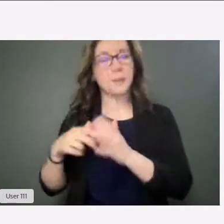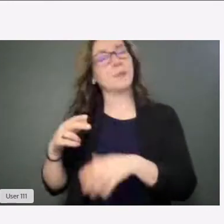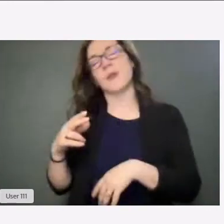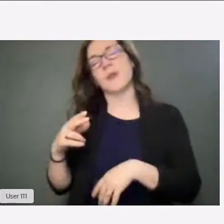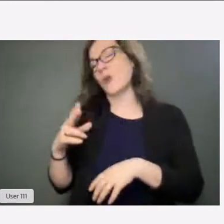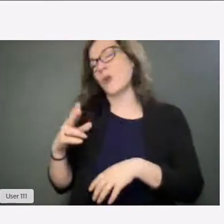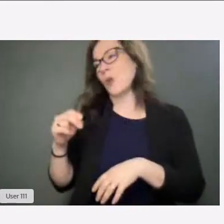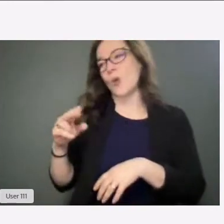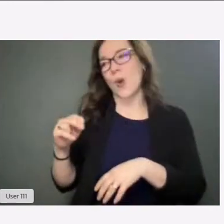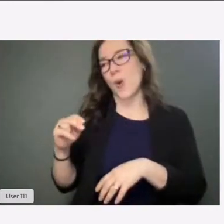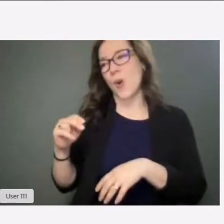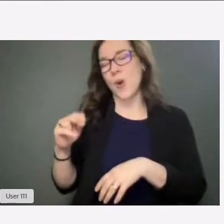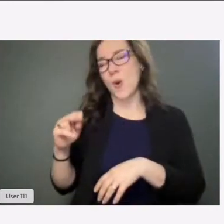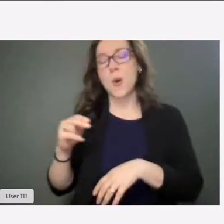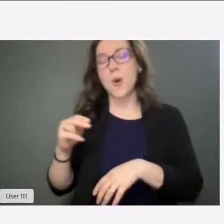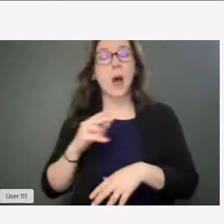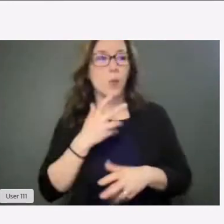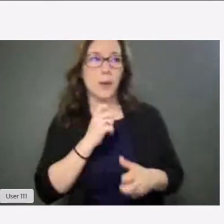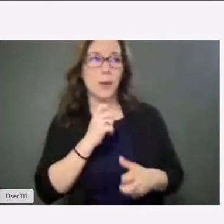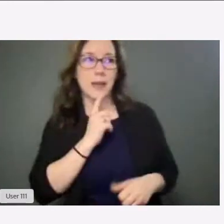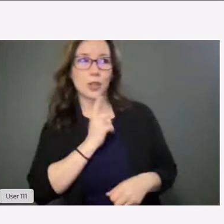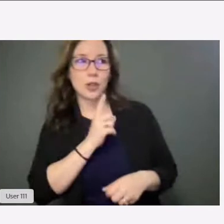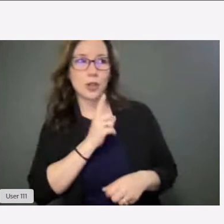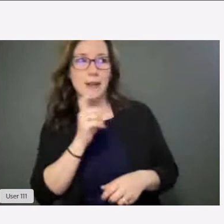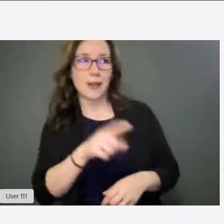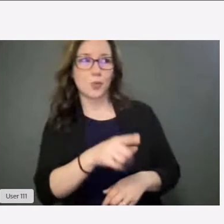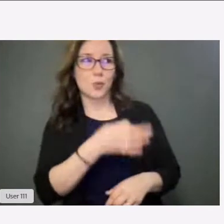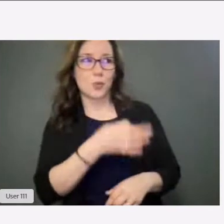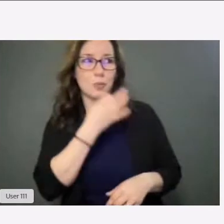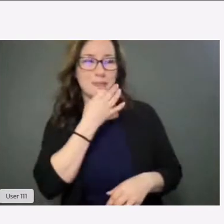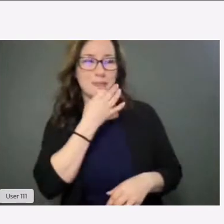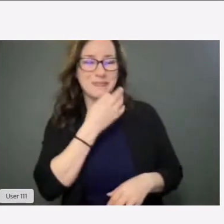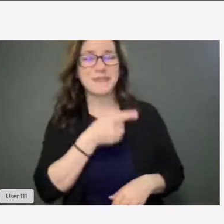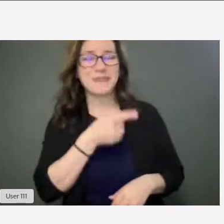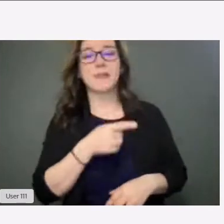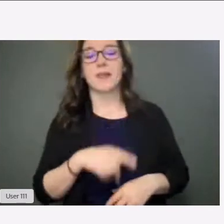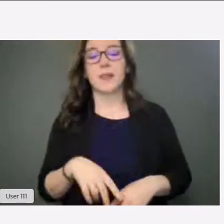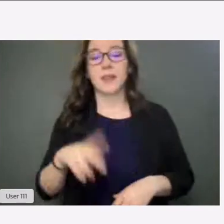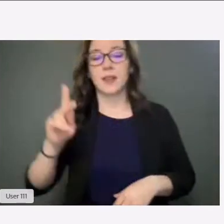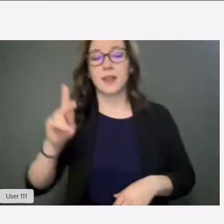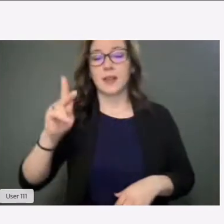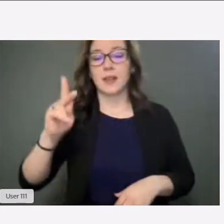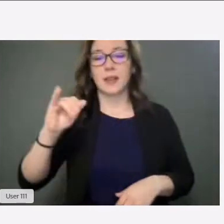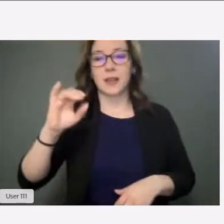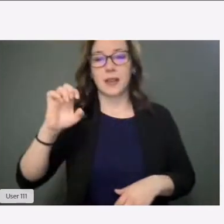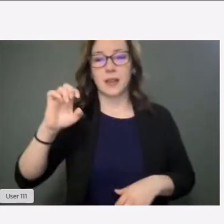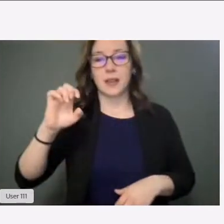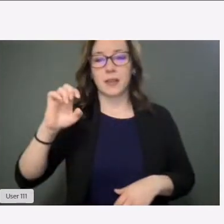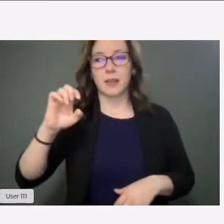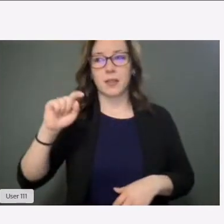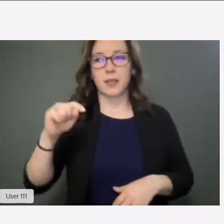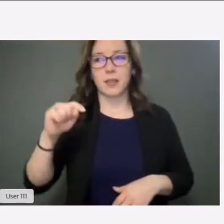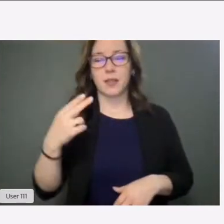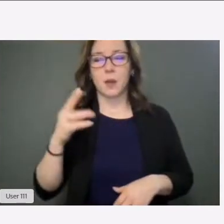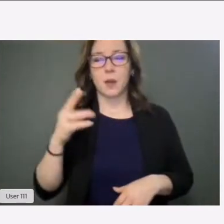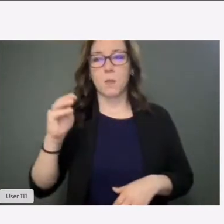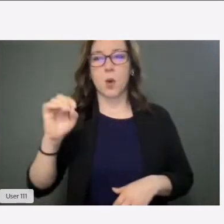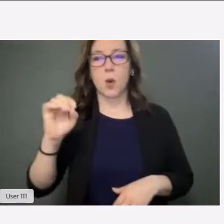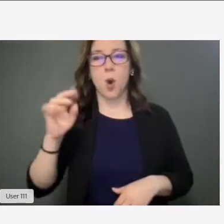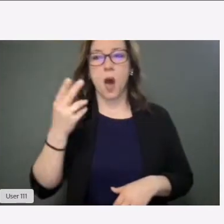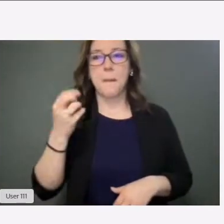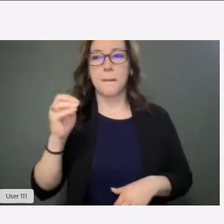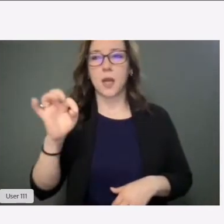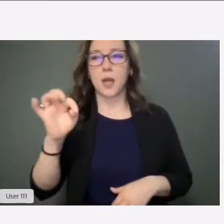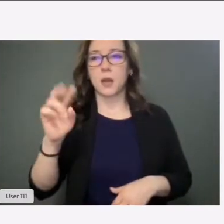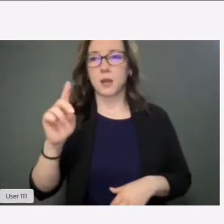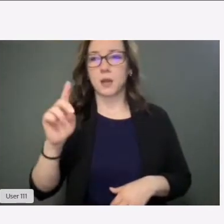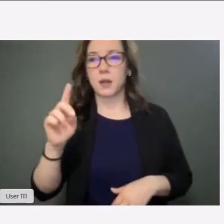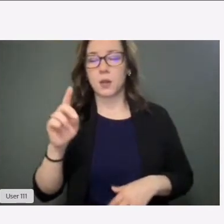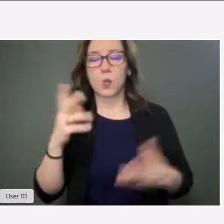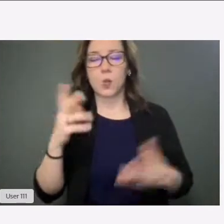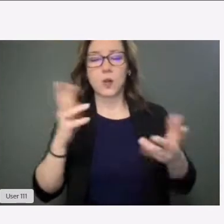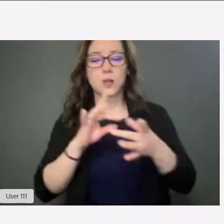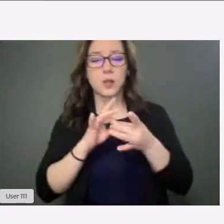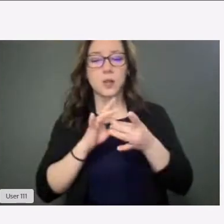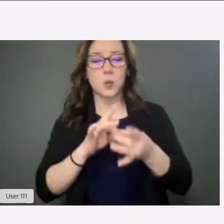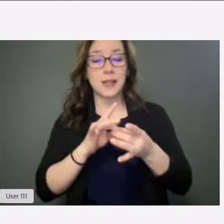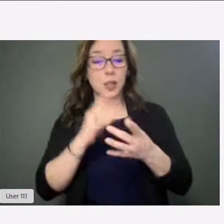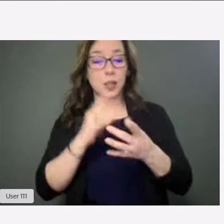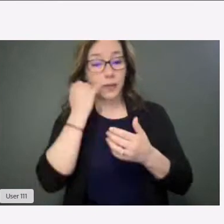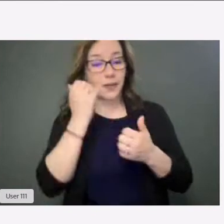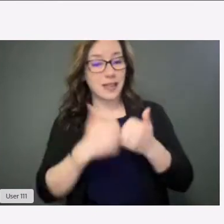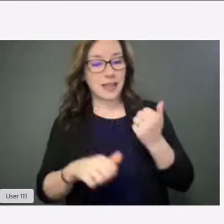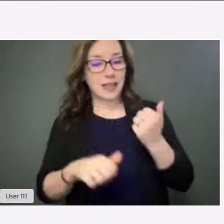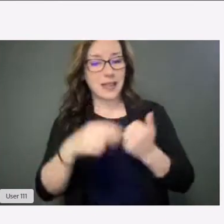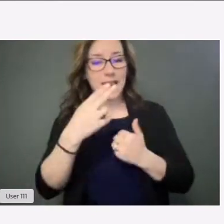one. All right, folks, question from Keith Mohammed. This is an excellent question. What is the relationship, if any, between